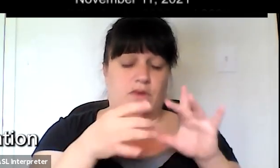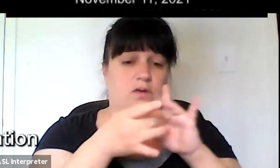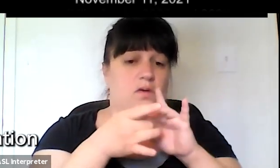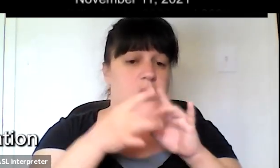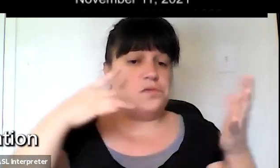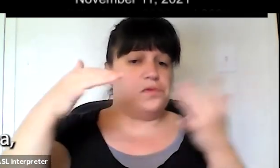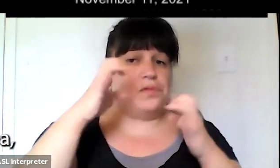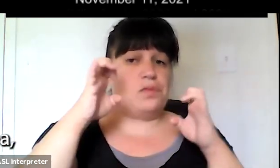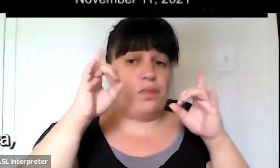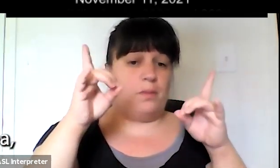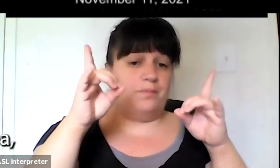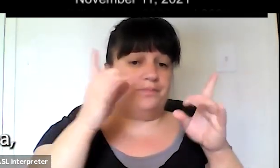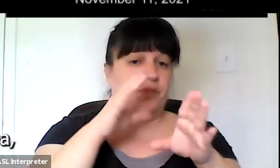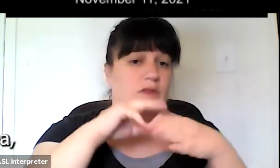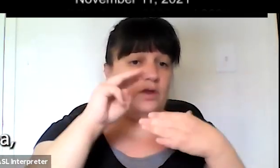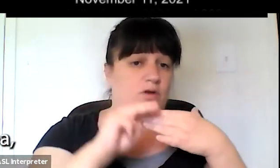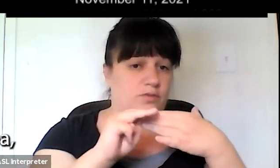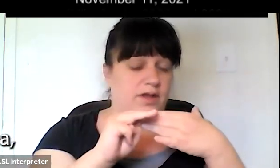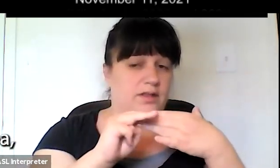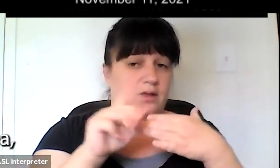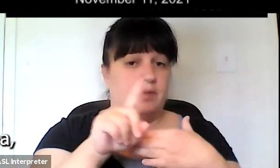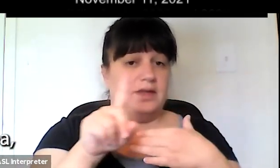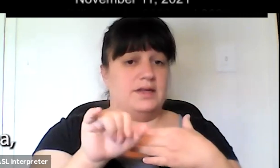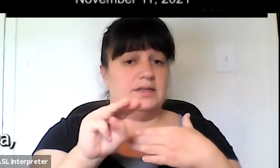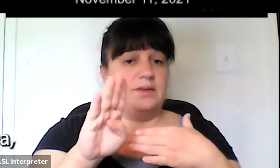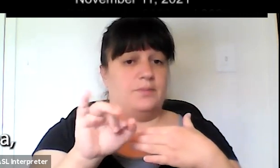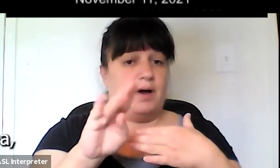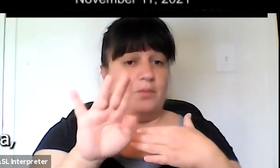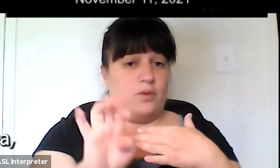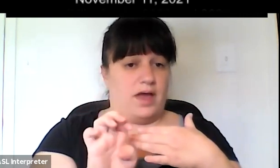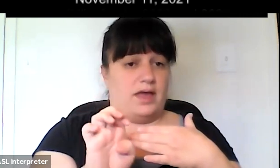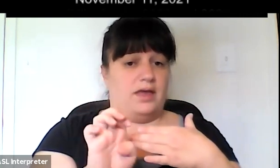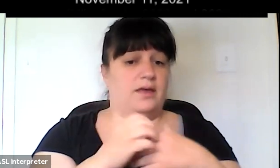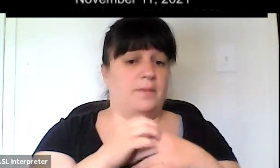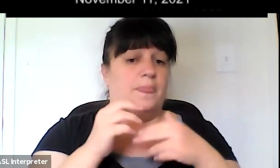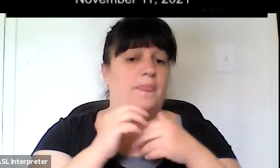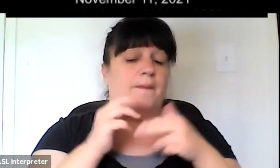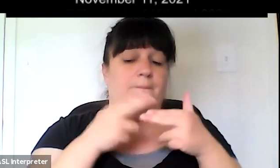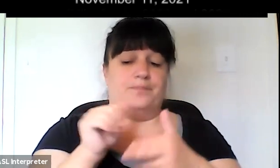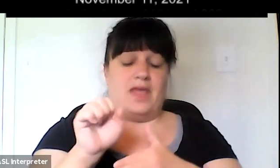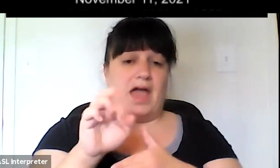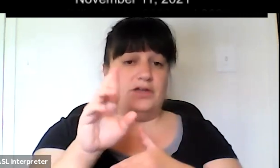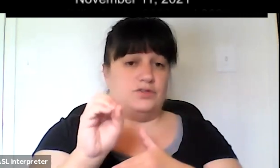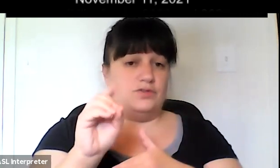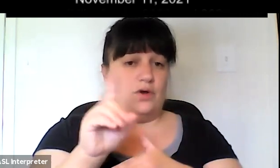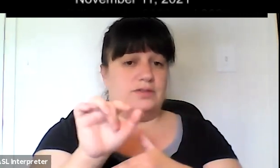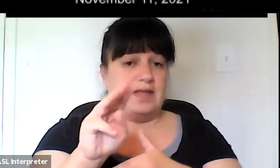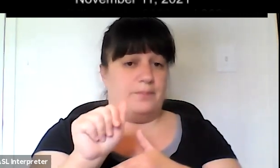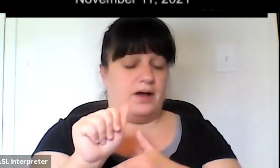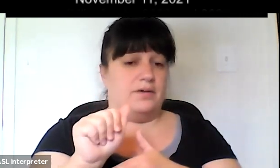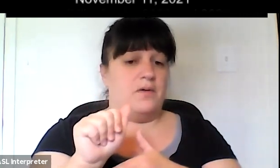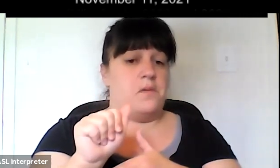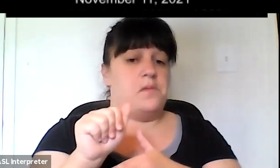space education curriculum in Zimbabwe called AstroZimba. And this space